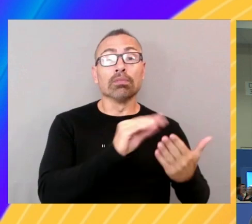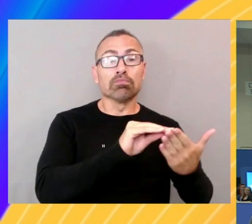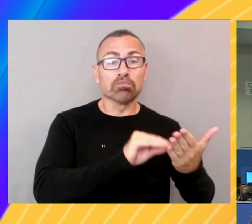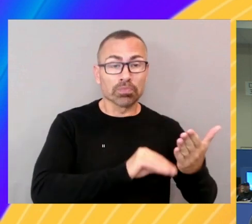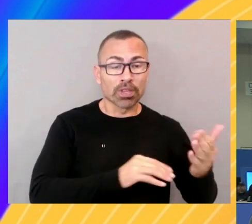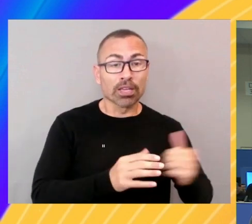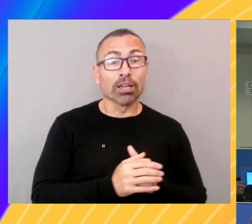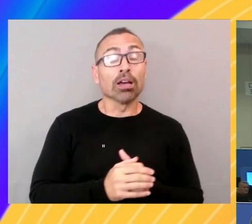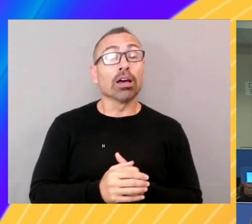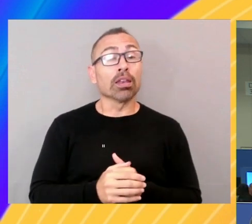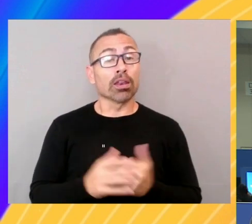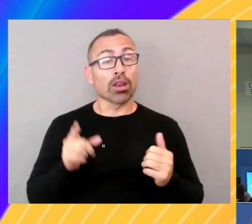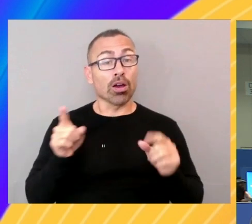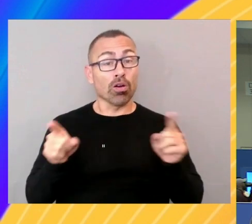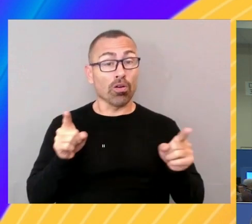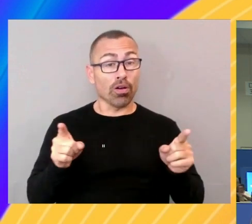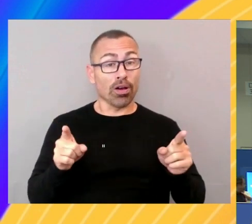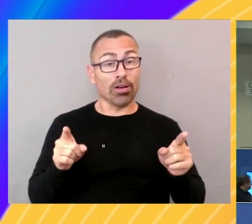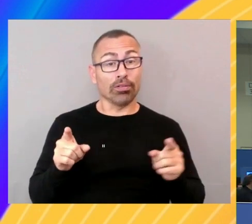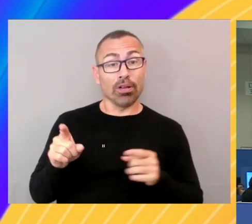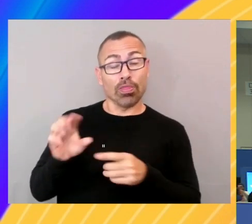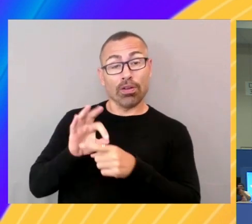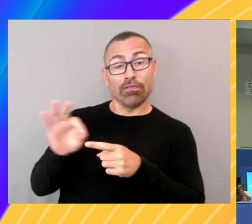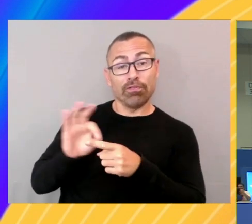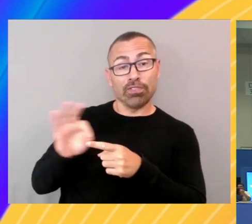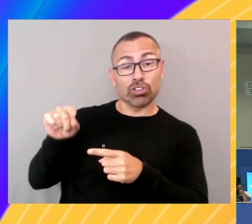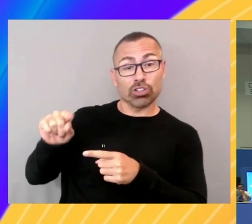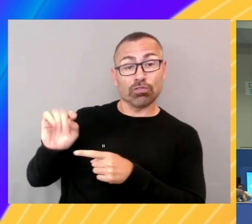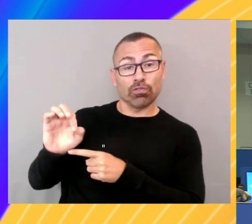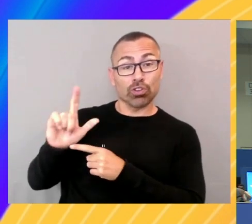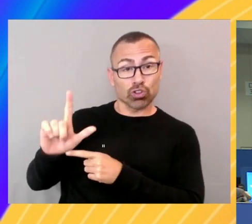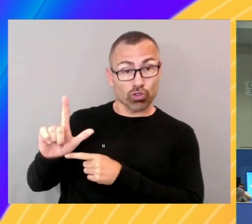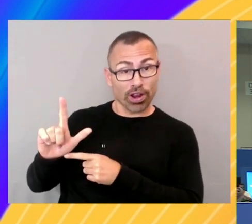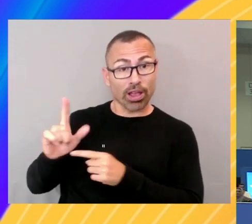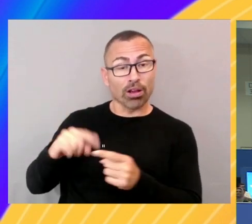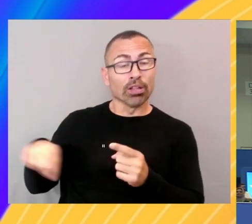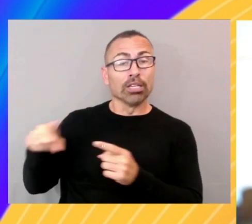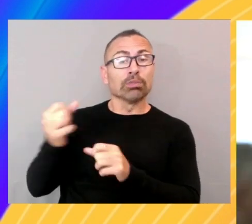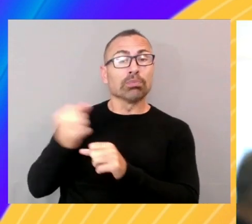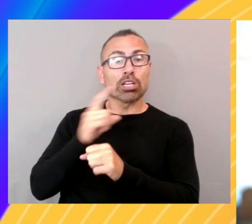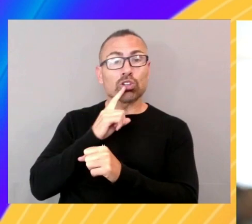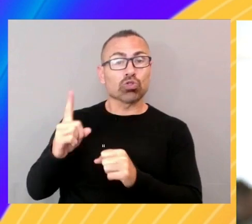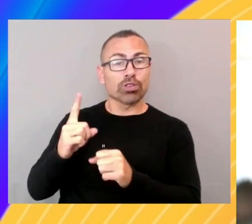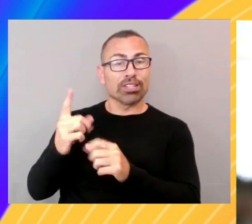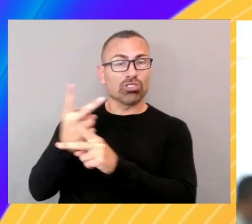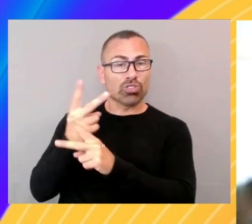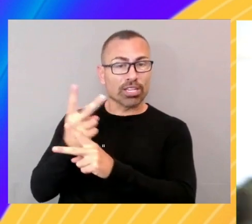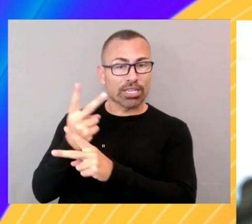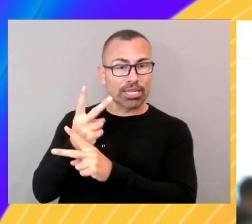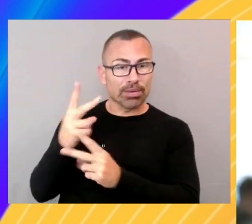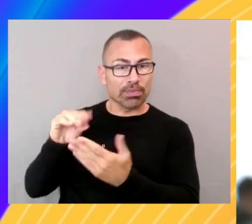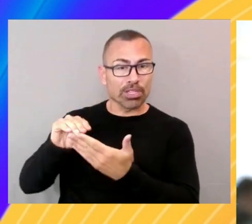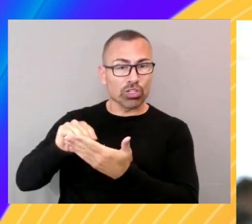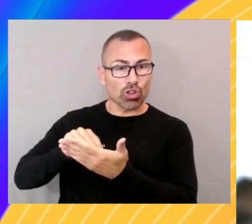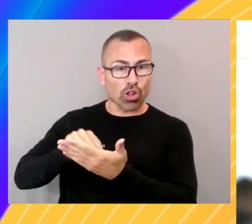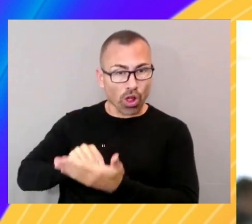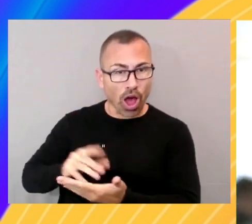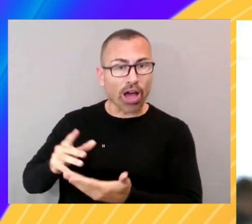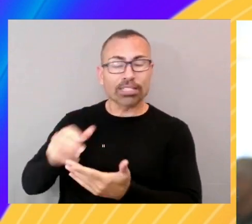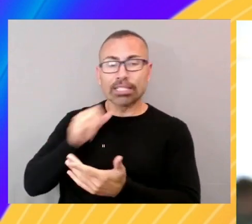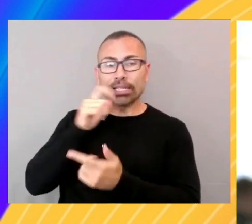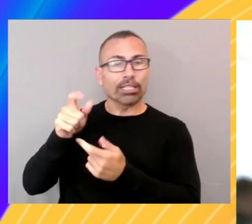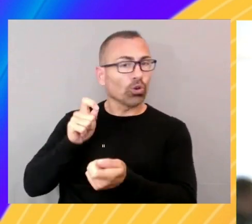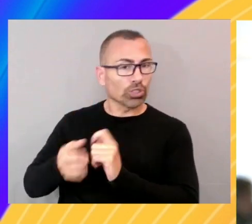capabilities are also focused towards that. Immutability of these logs, retention of these logs, and making sure that whenever an